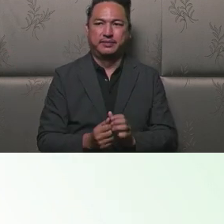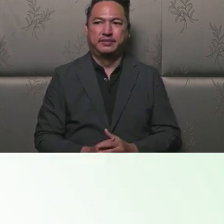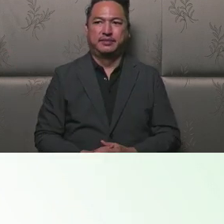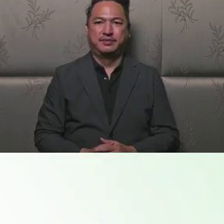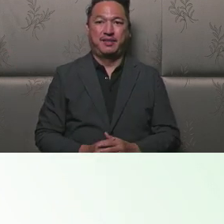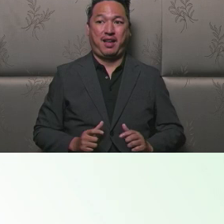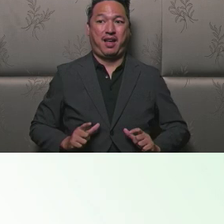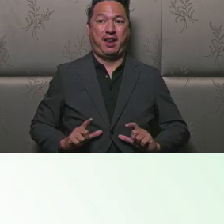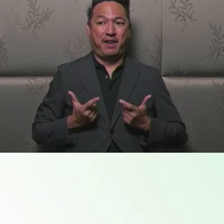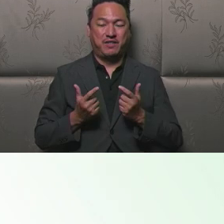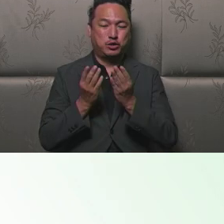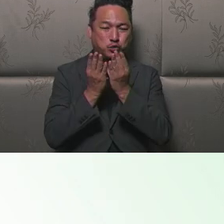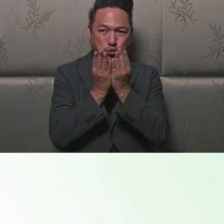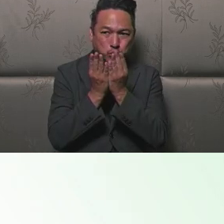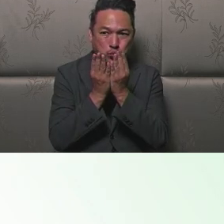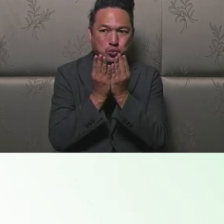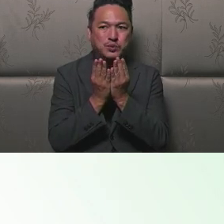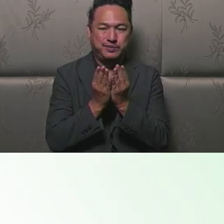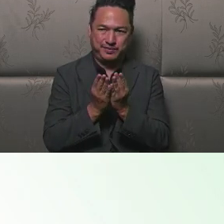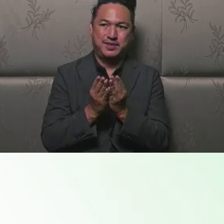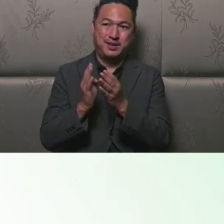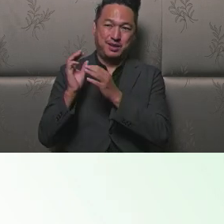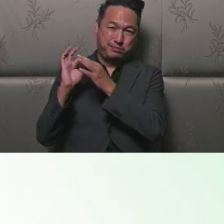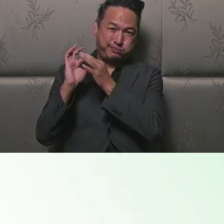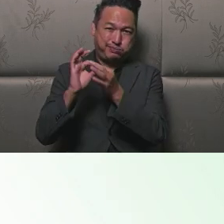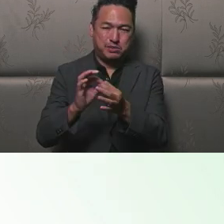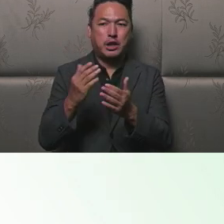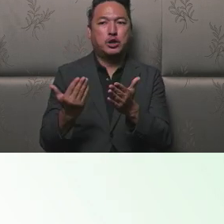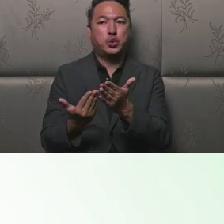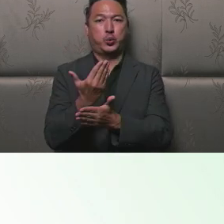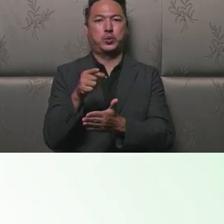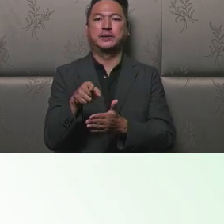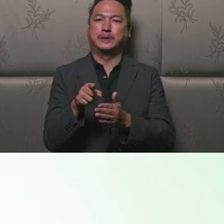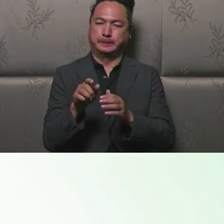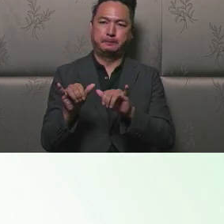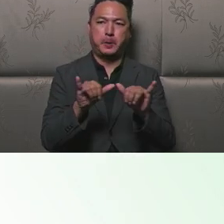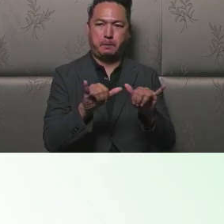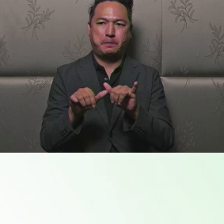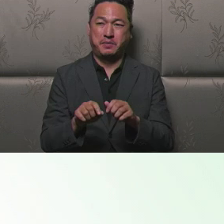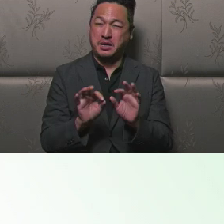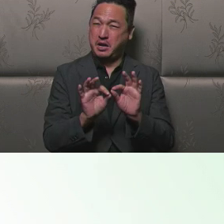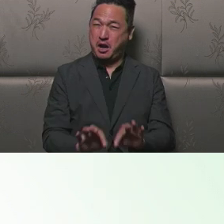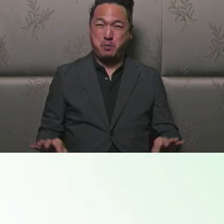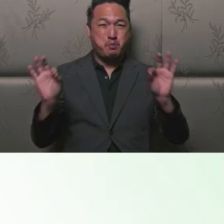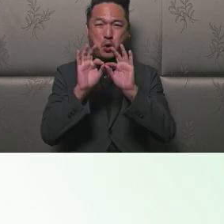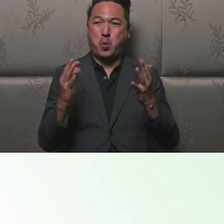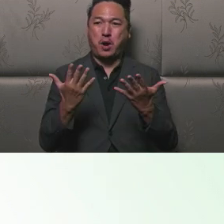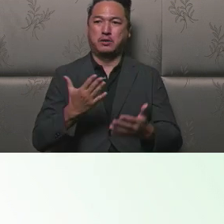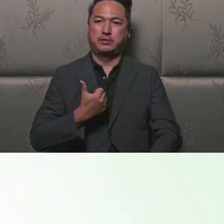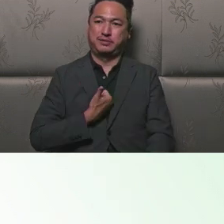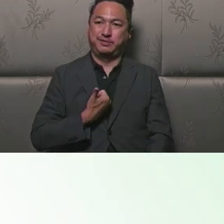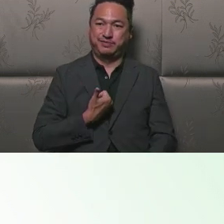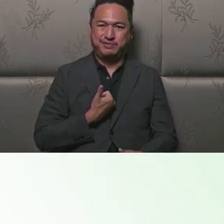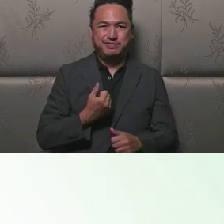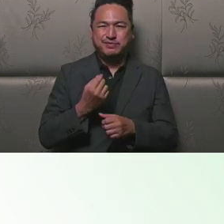is alternative learning system, where we cater to the out-of-school youth in a more flexible setting. So they could also make